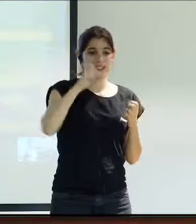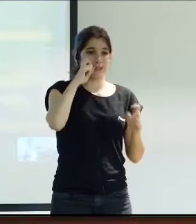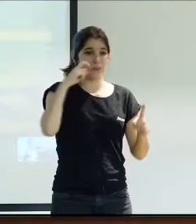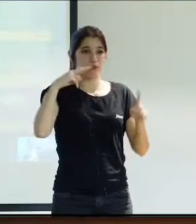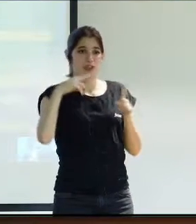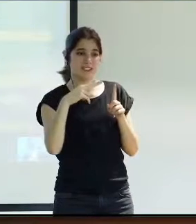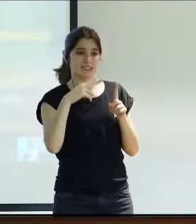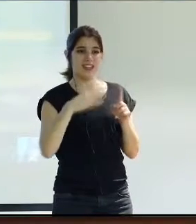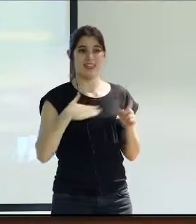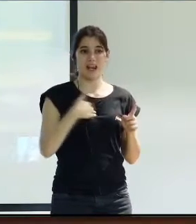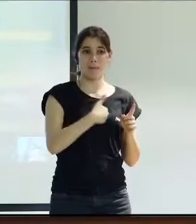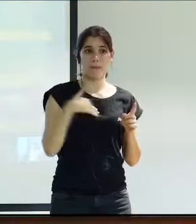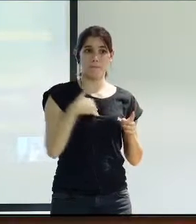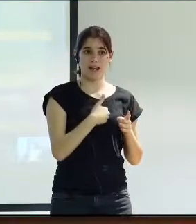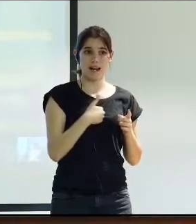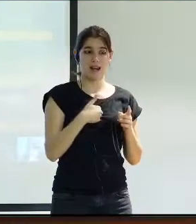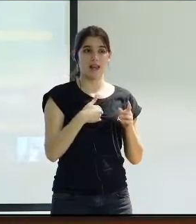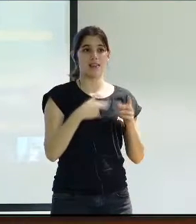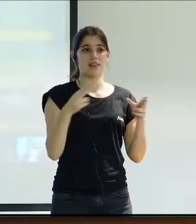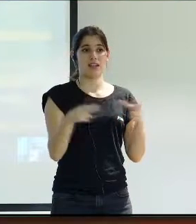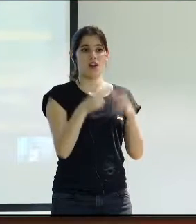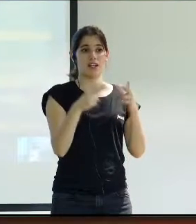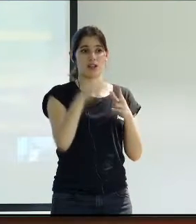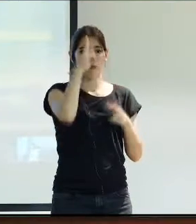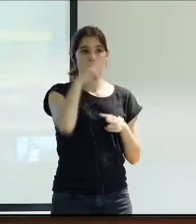be involved in the decision making,